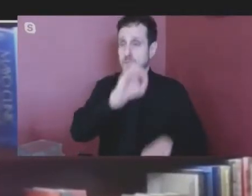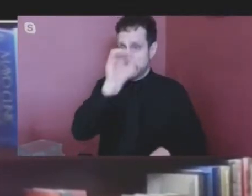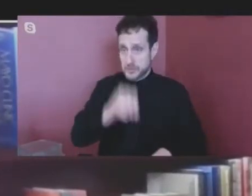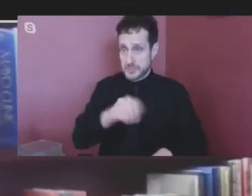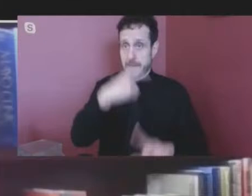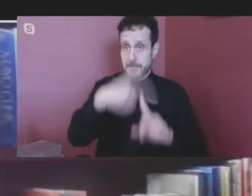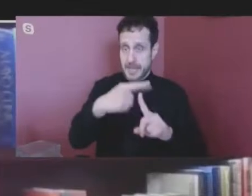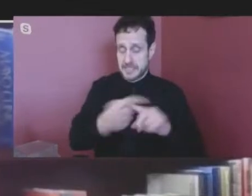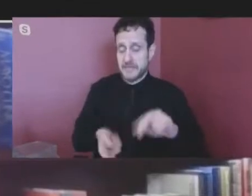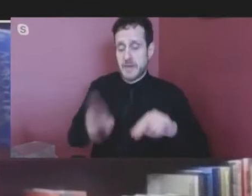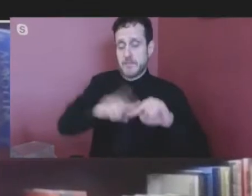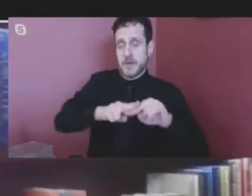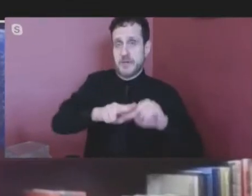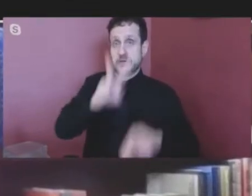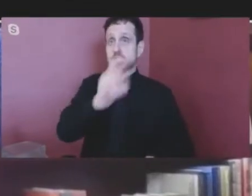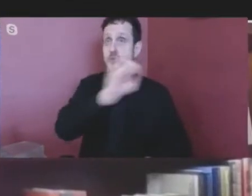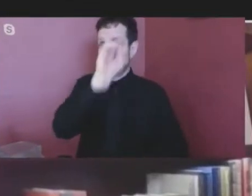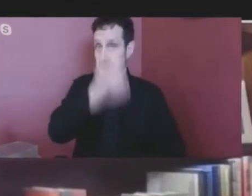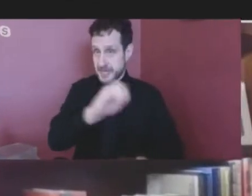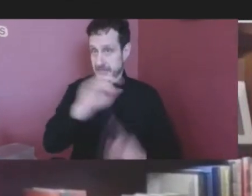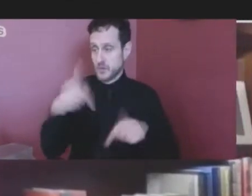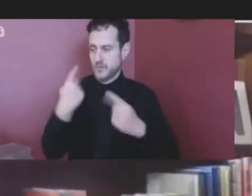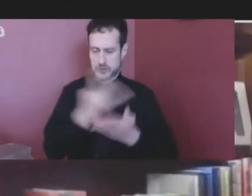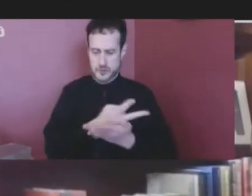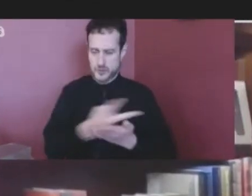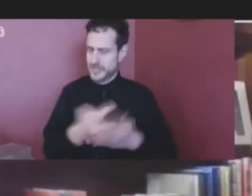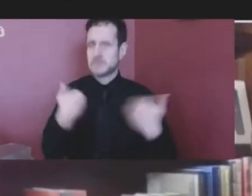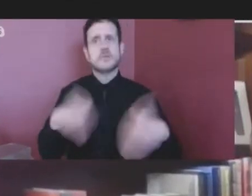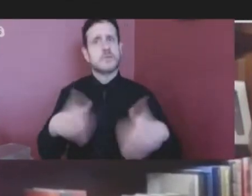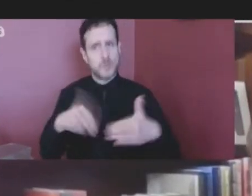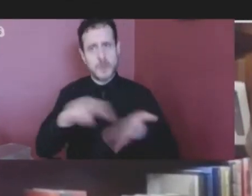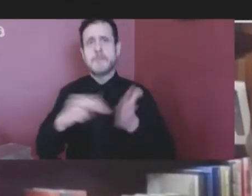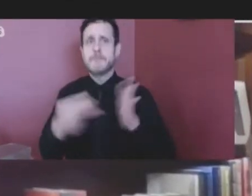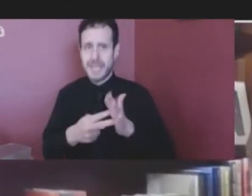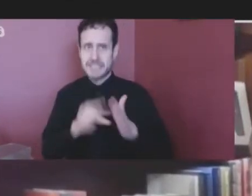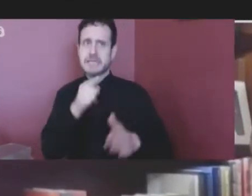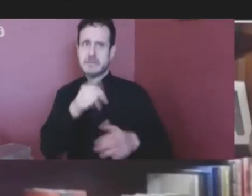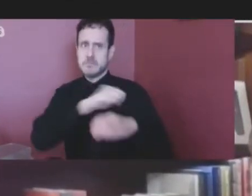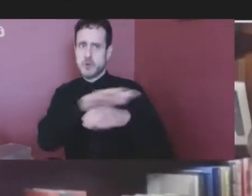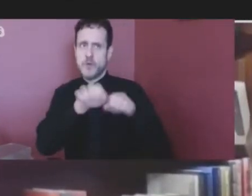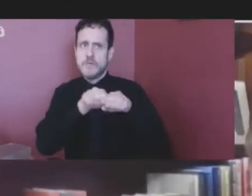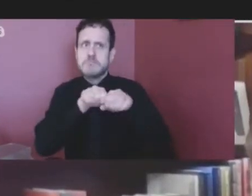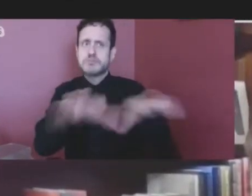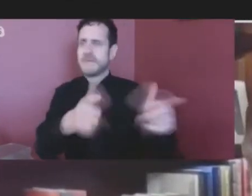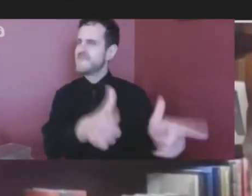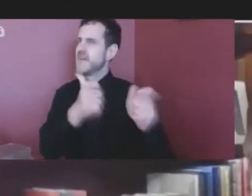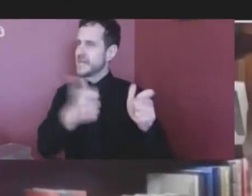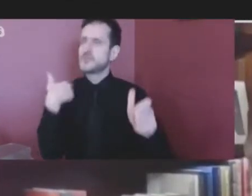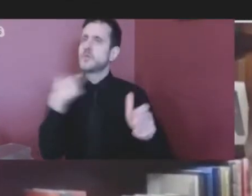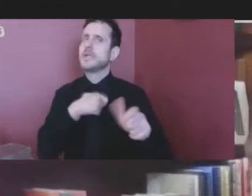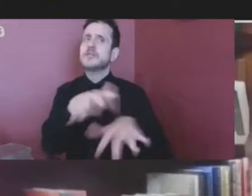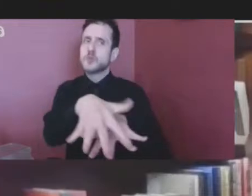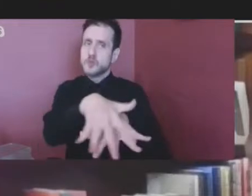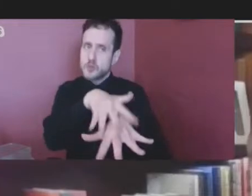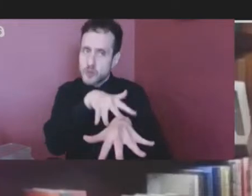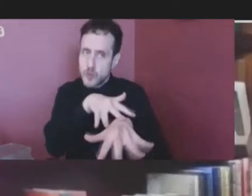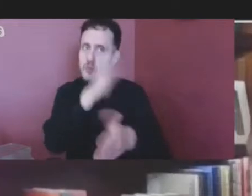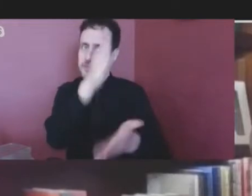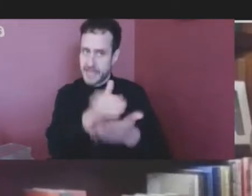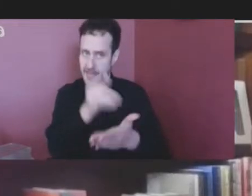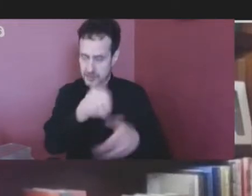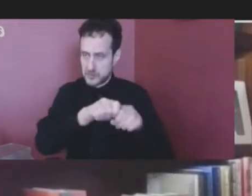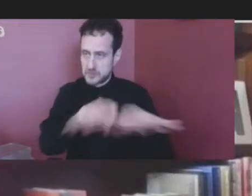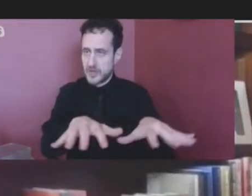weeks, demands increased focus on stopping the spread. In the past week, Region 1 also has had an